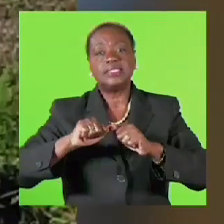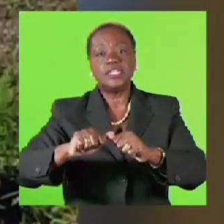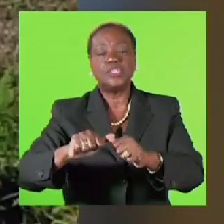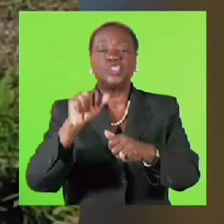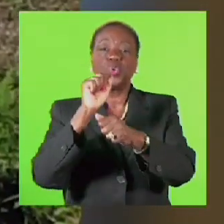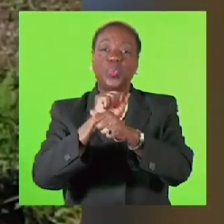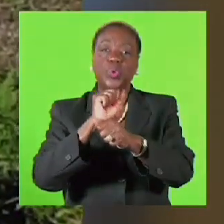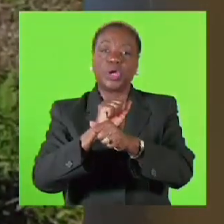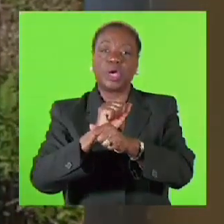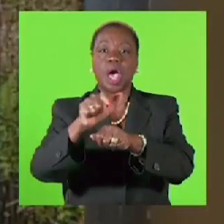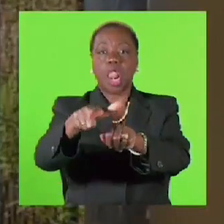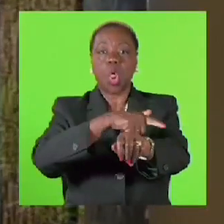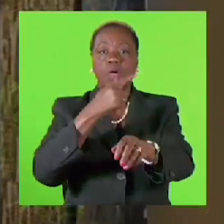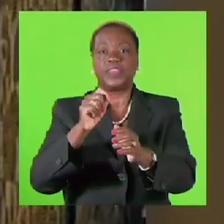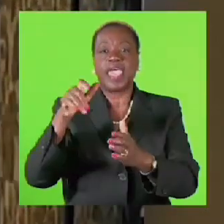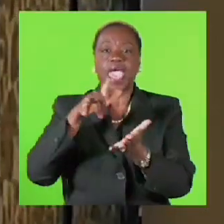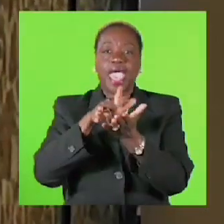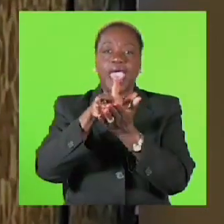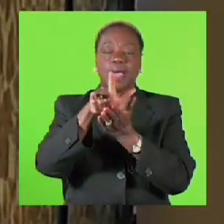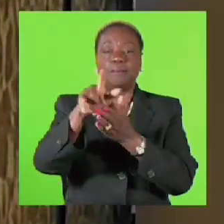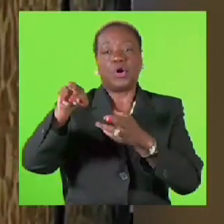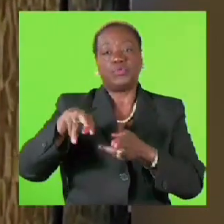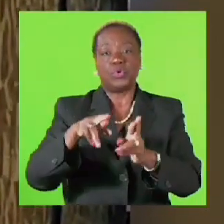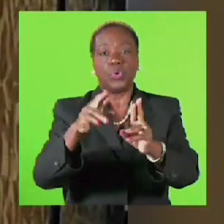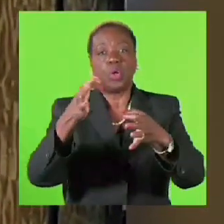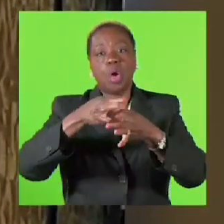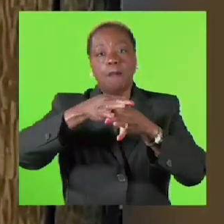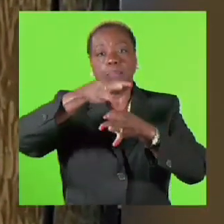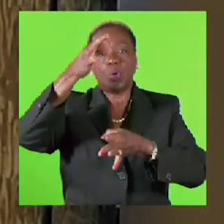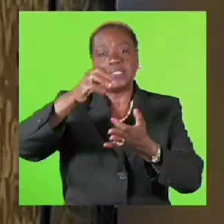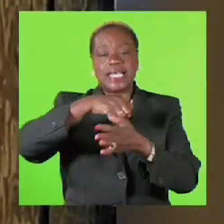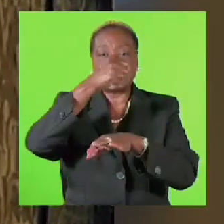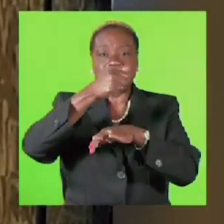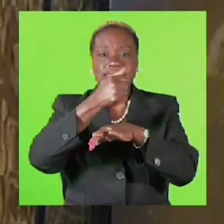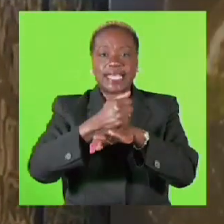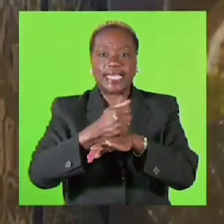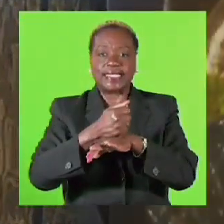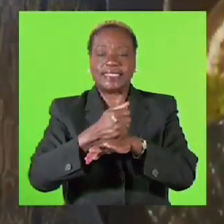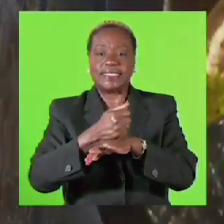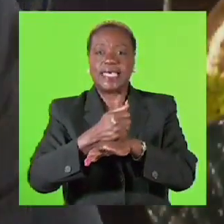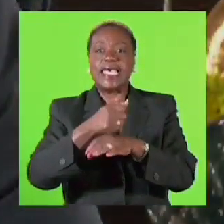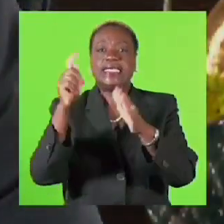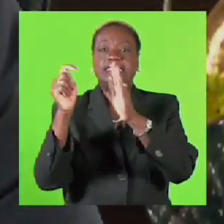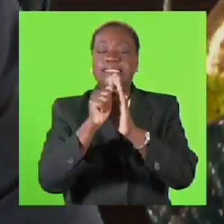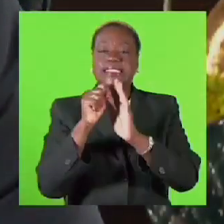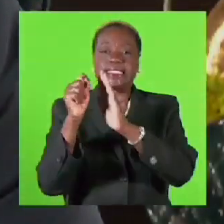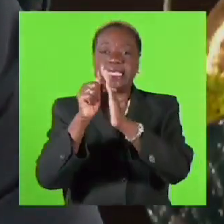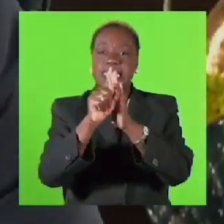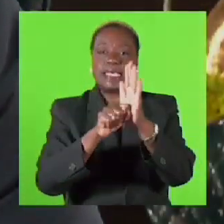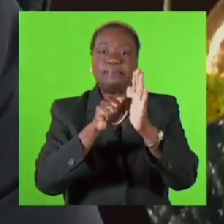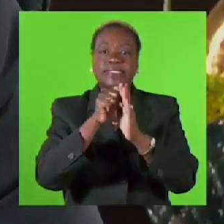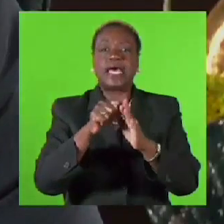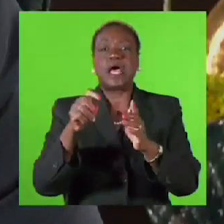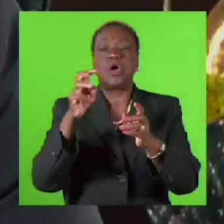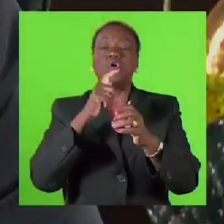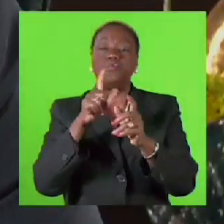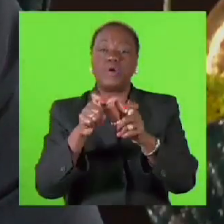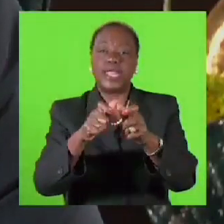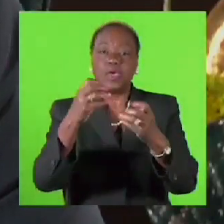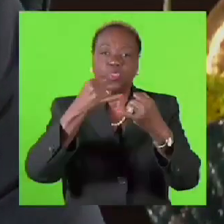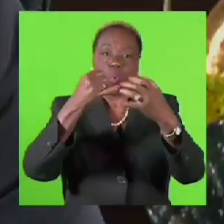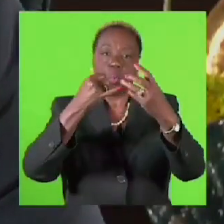continues to work along the airport road. Poles are set and dressed. Teams are running